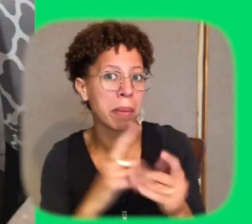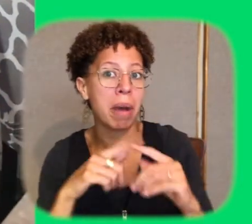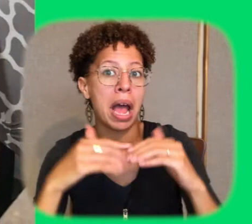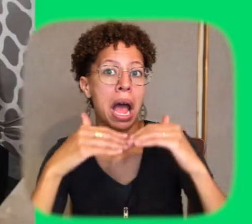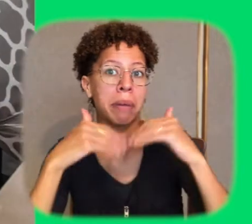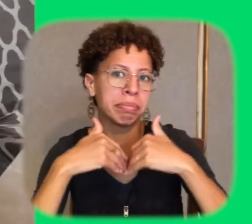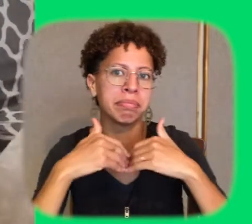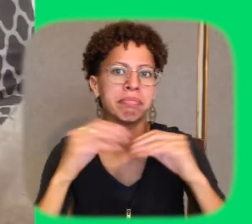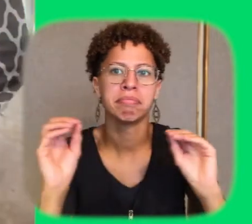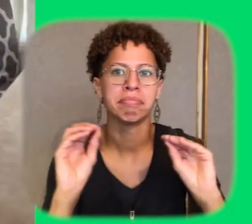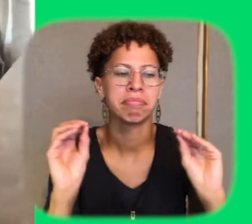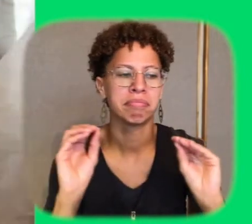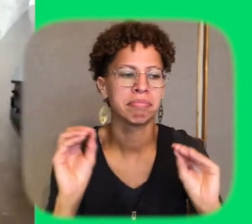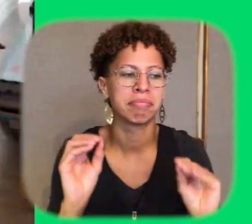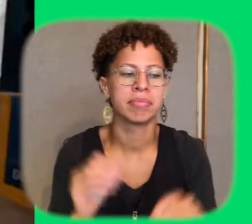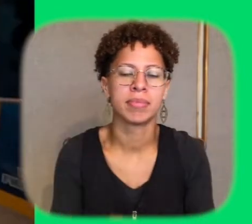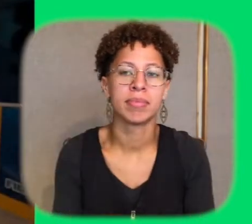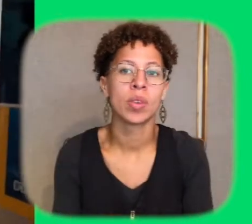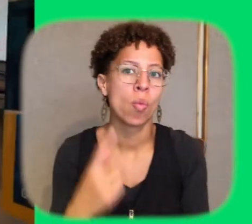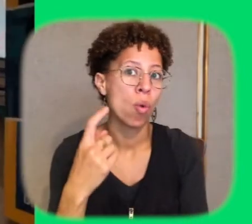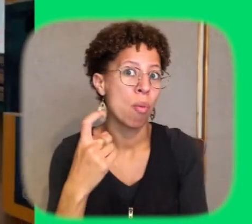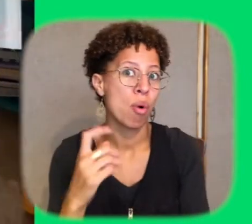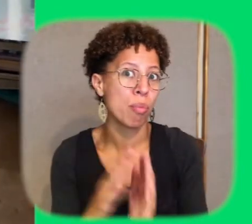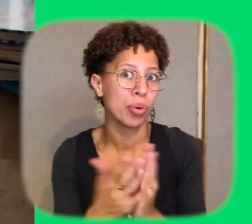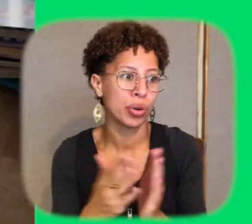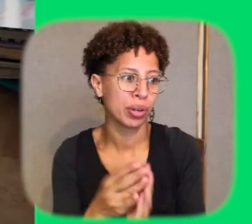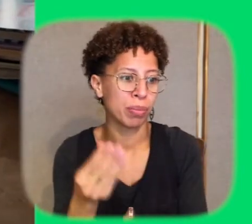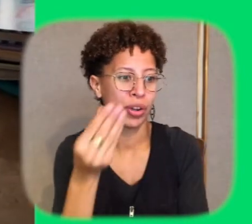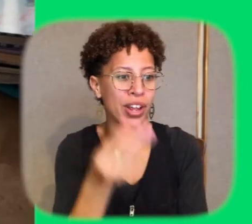more book to put on. So we have